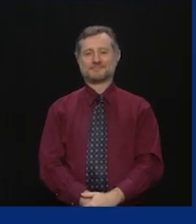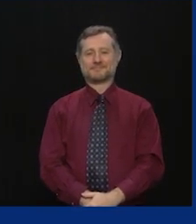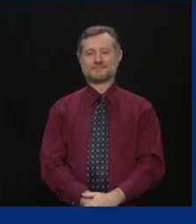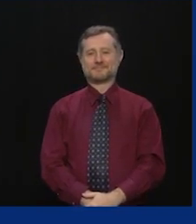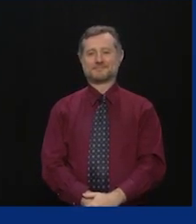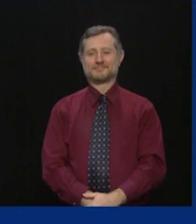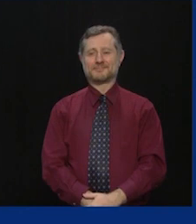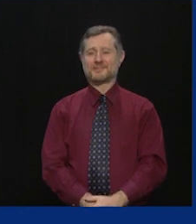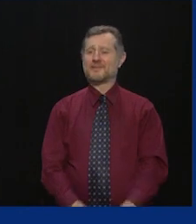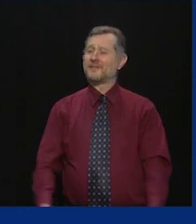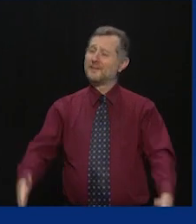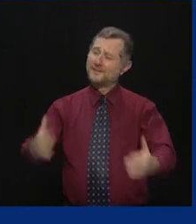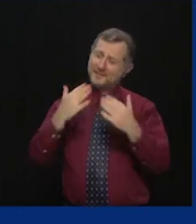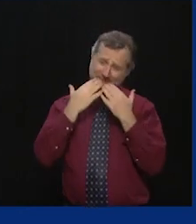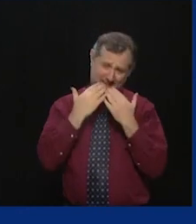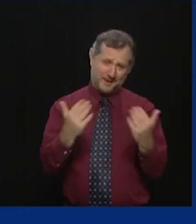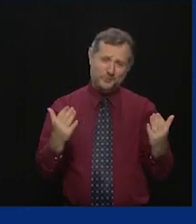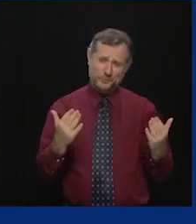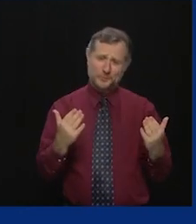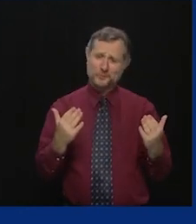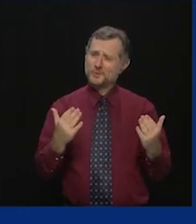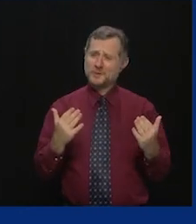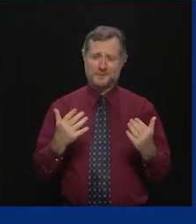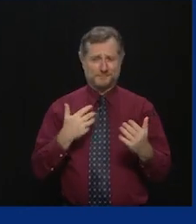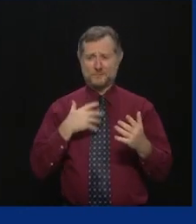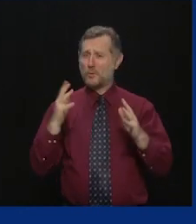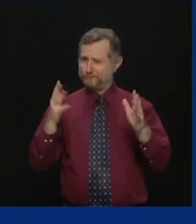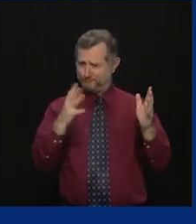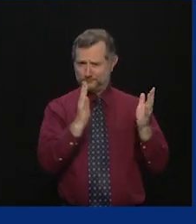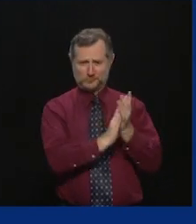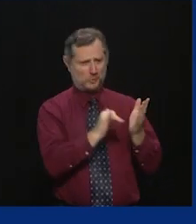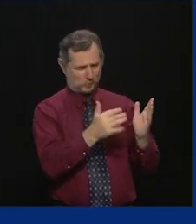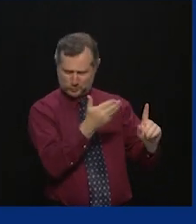Thank you, Bill. Let's give him a big round of applause again.